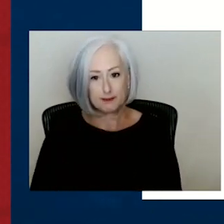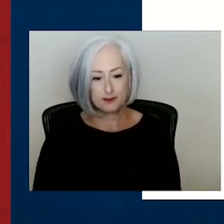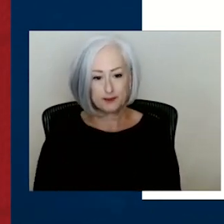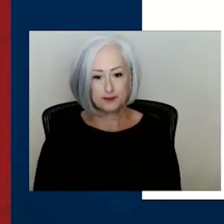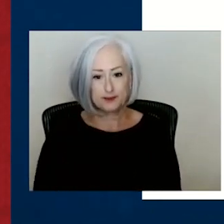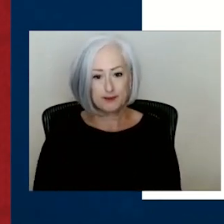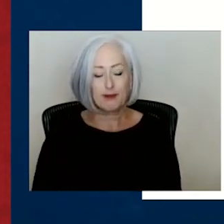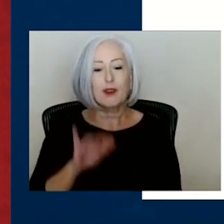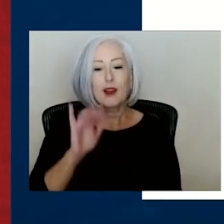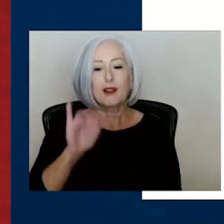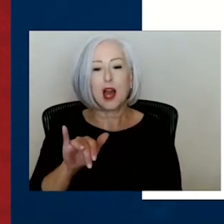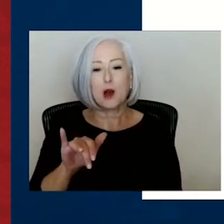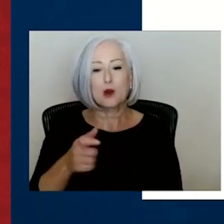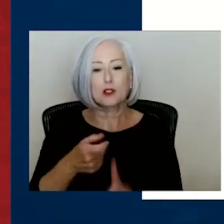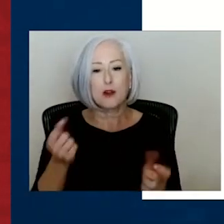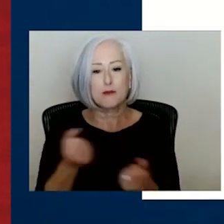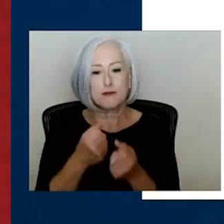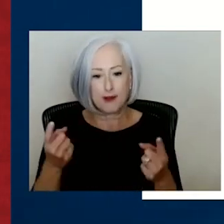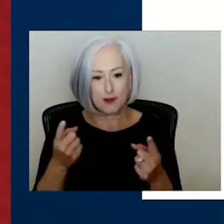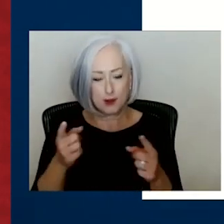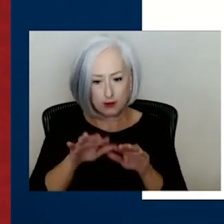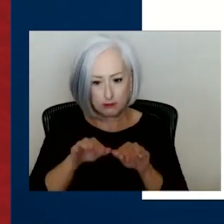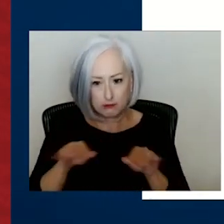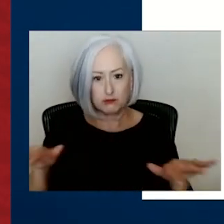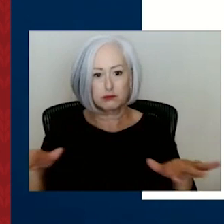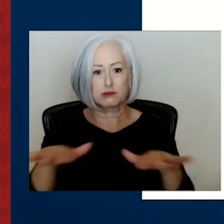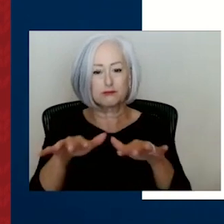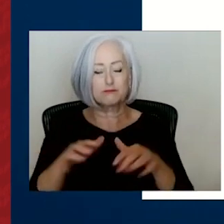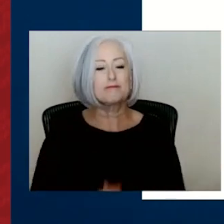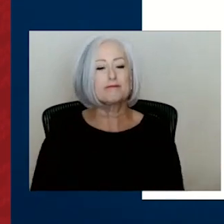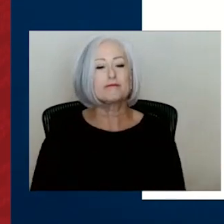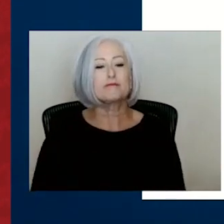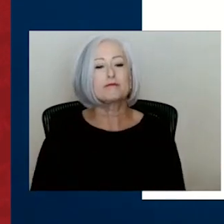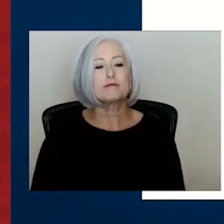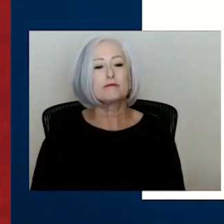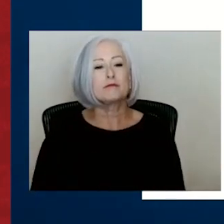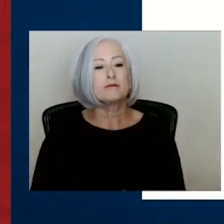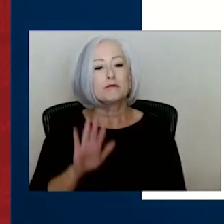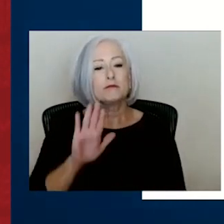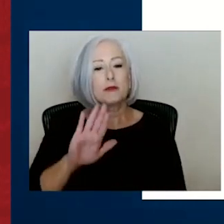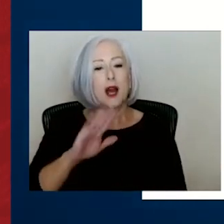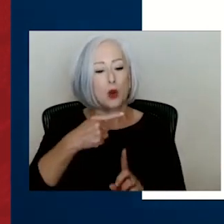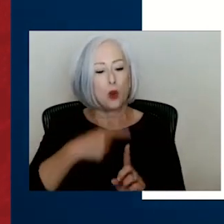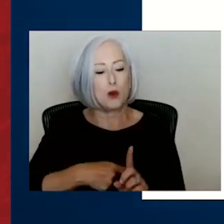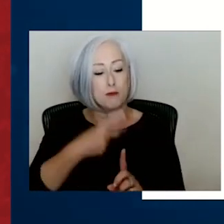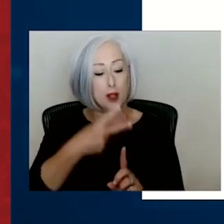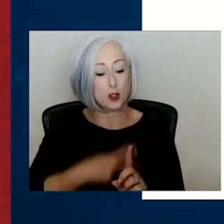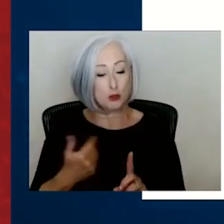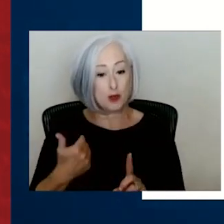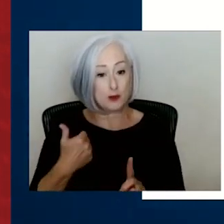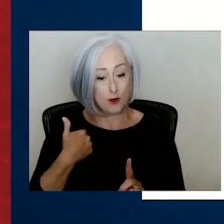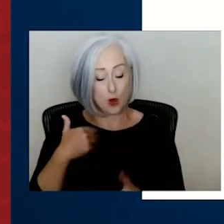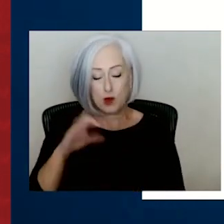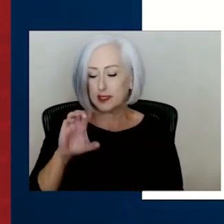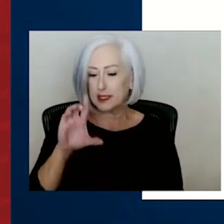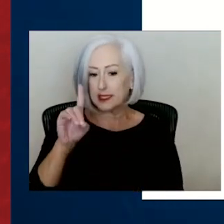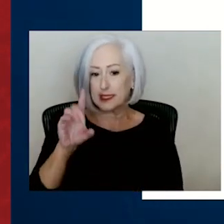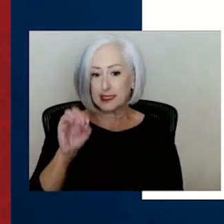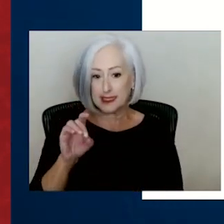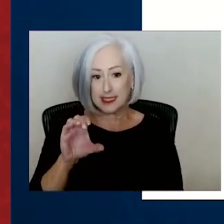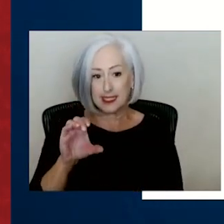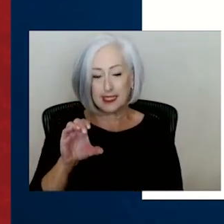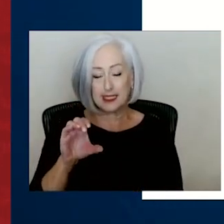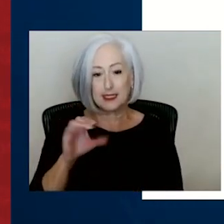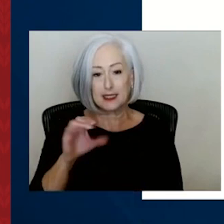distributed to everybody. But all of a sudden, as you know, a month or 2 months back, CDC came up with a better plan